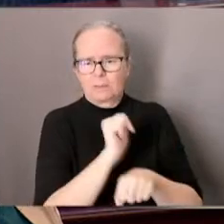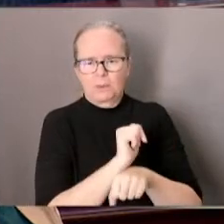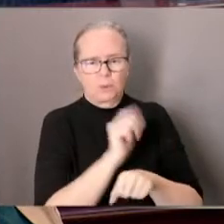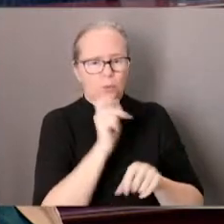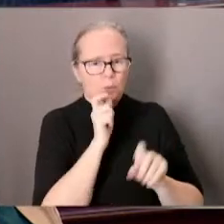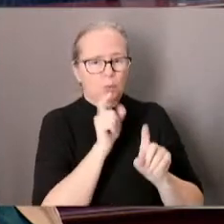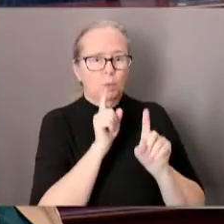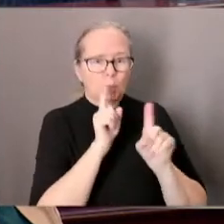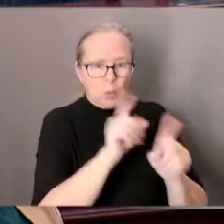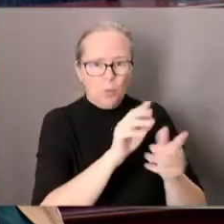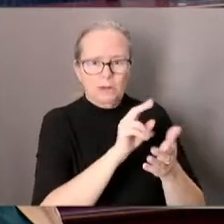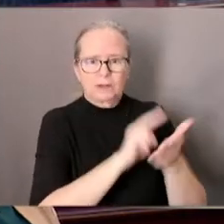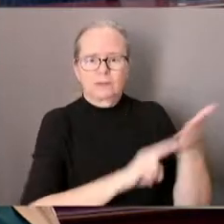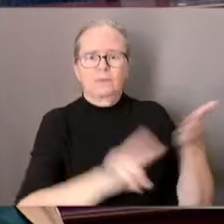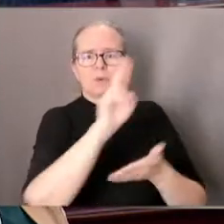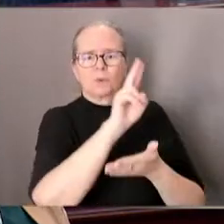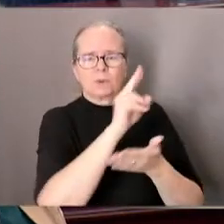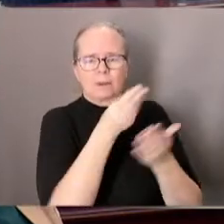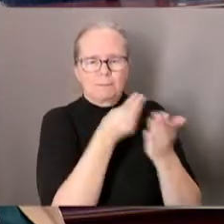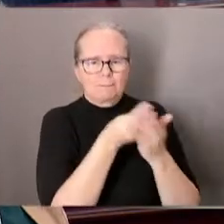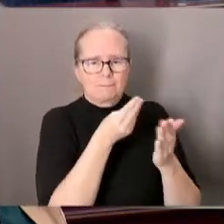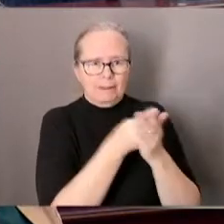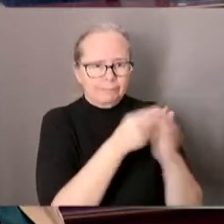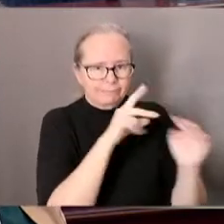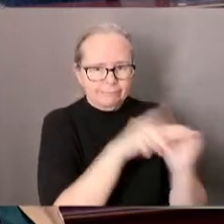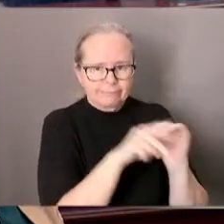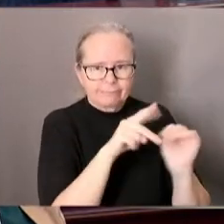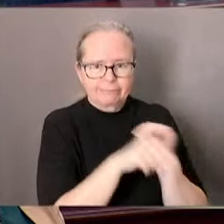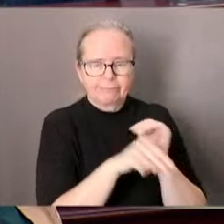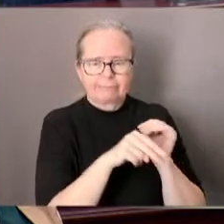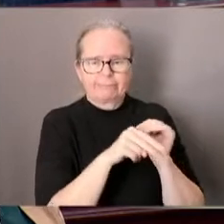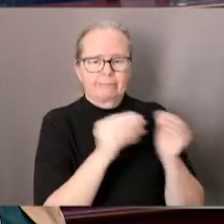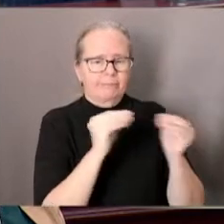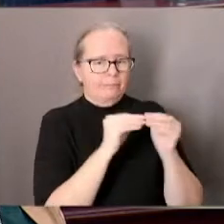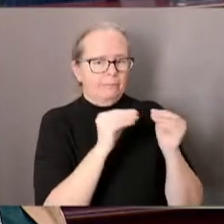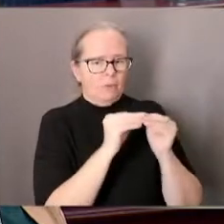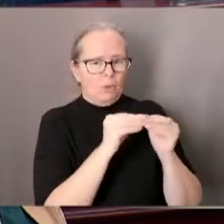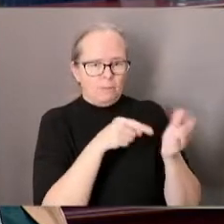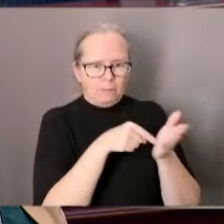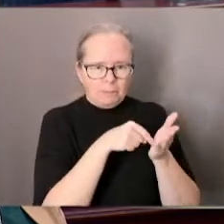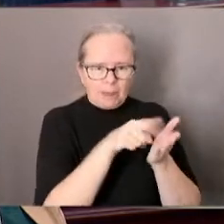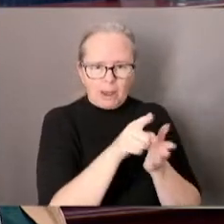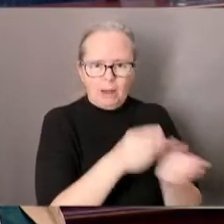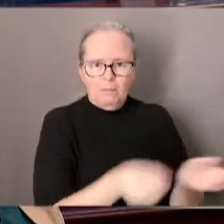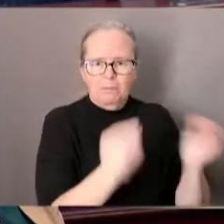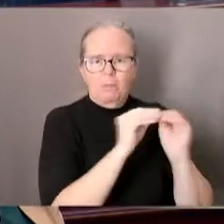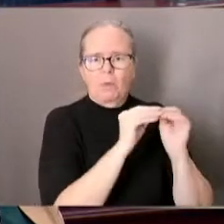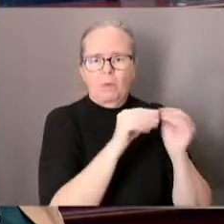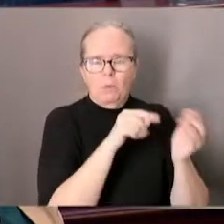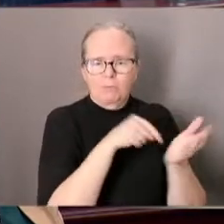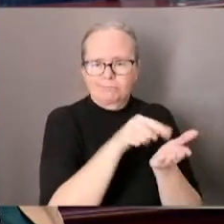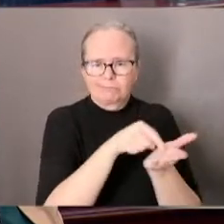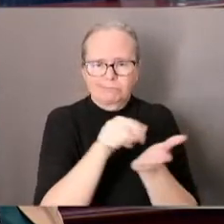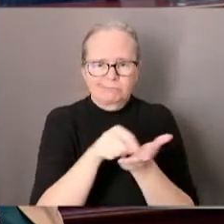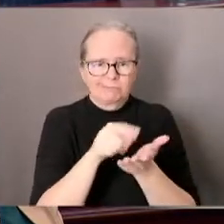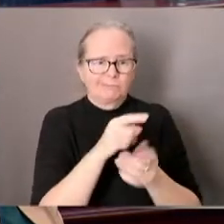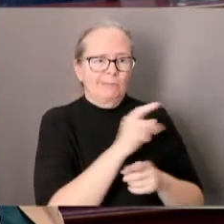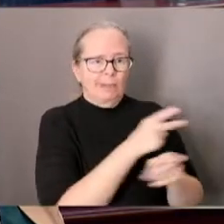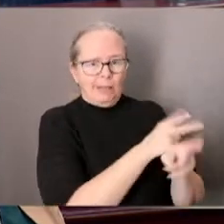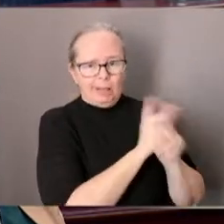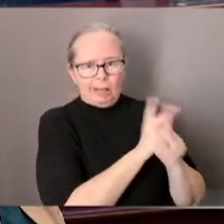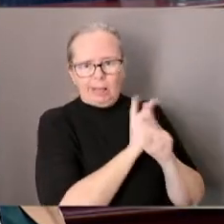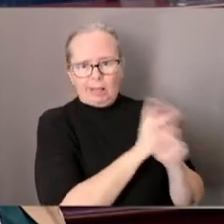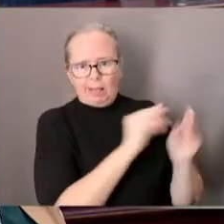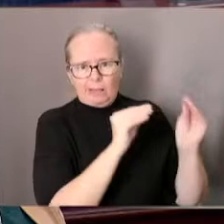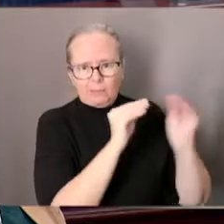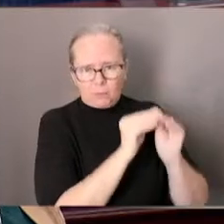skyrocketing tuition and given that this means that students are requiring loans that have to take on a significantly larger burden given as well that the